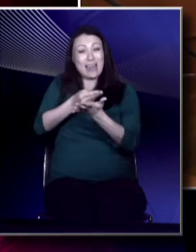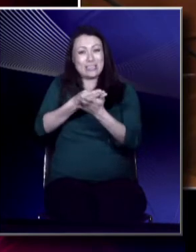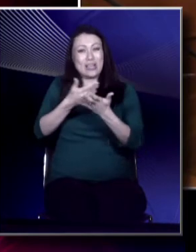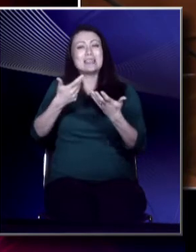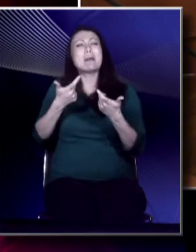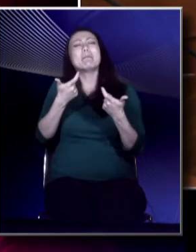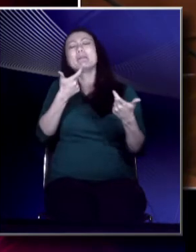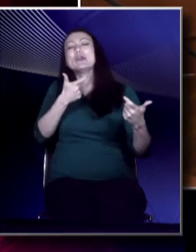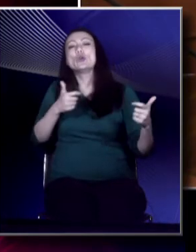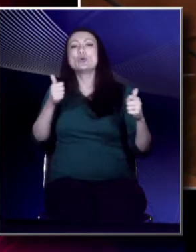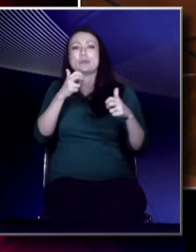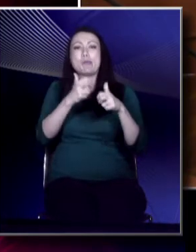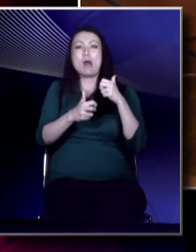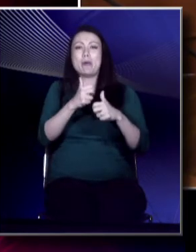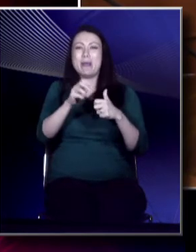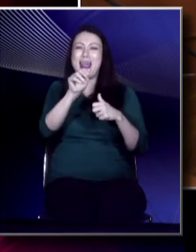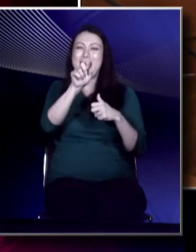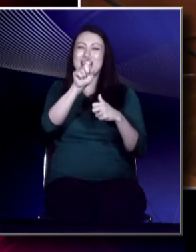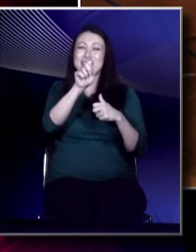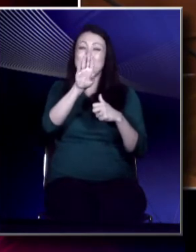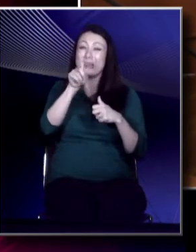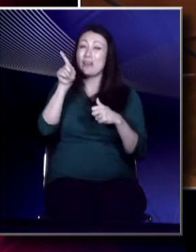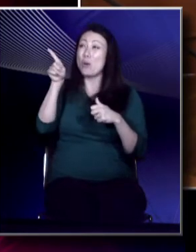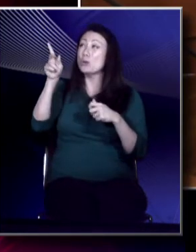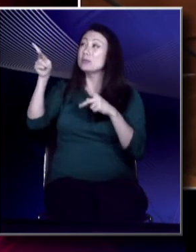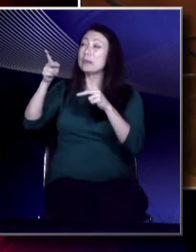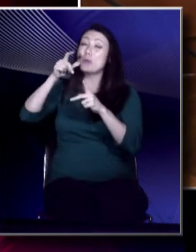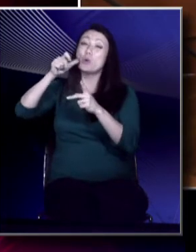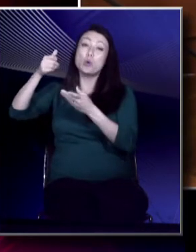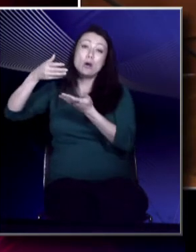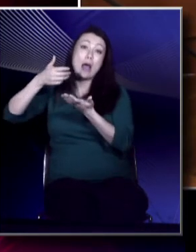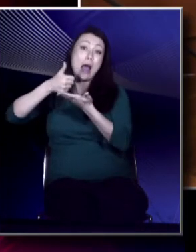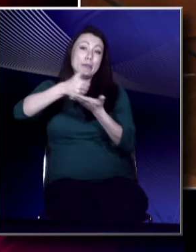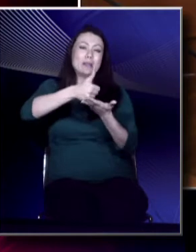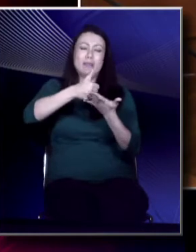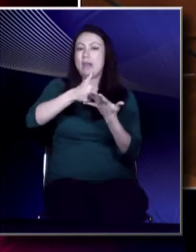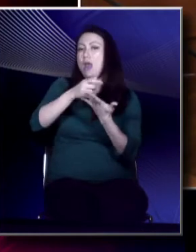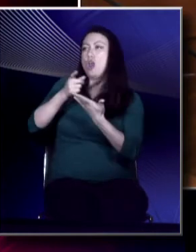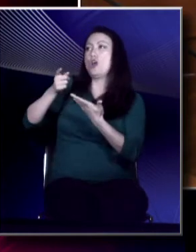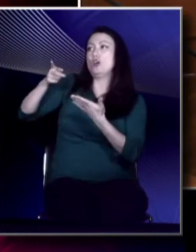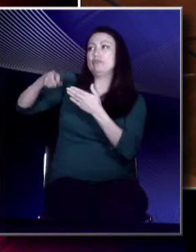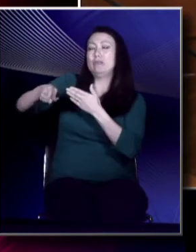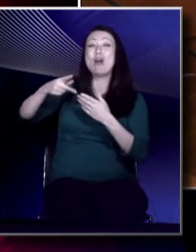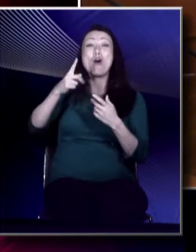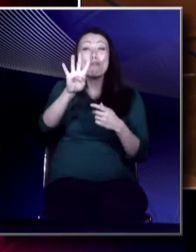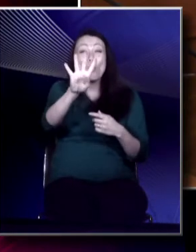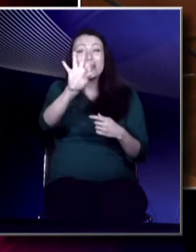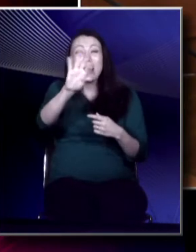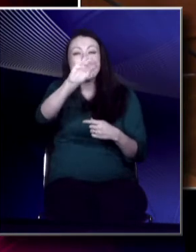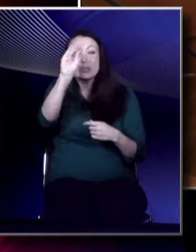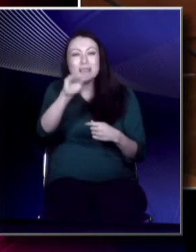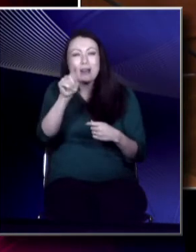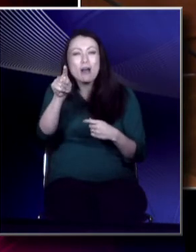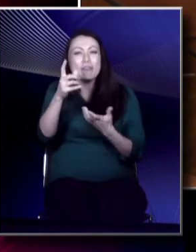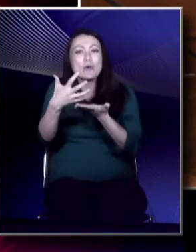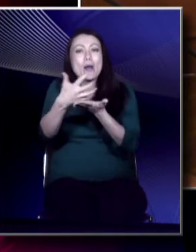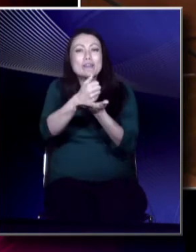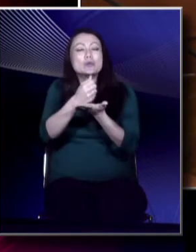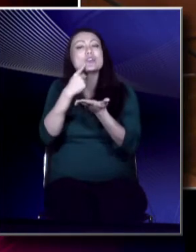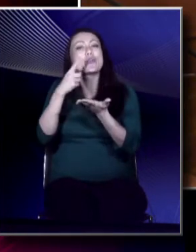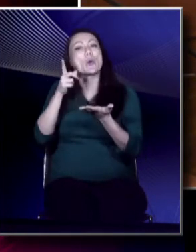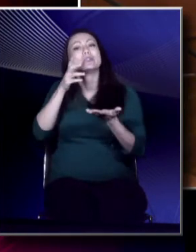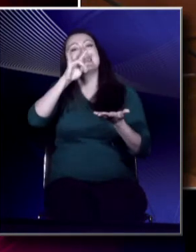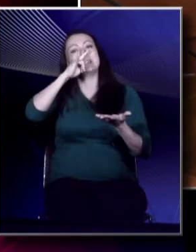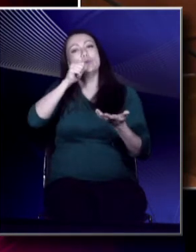ASDB bites the hands that feeds it. And it's stunning to me, really. It appears that 49% of the revenues of this organization come from children serviced in regional